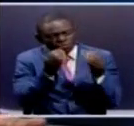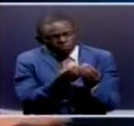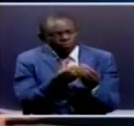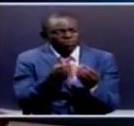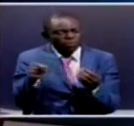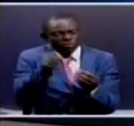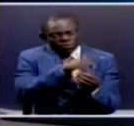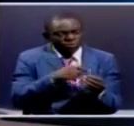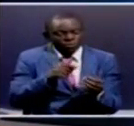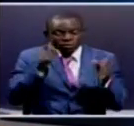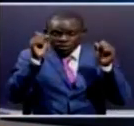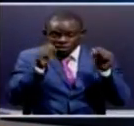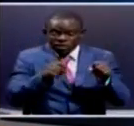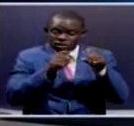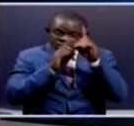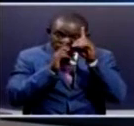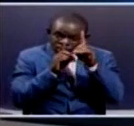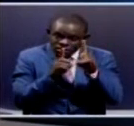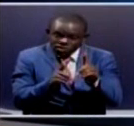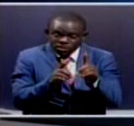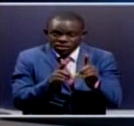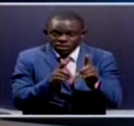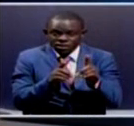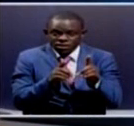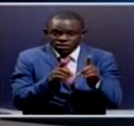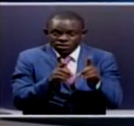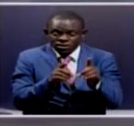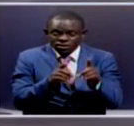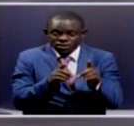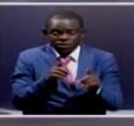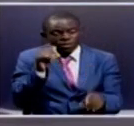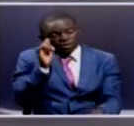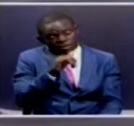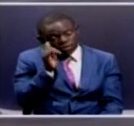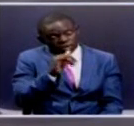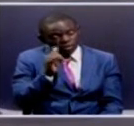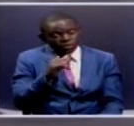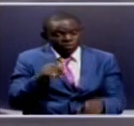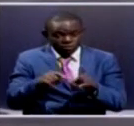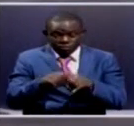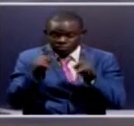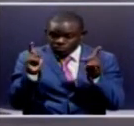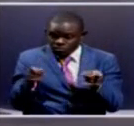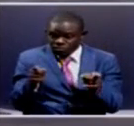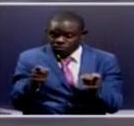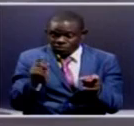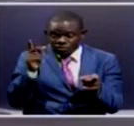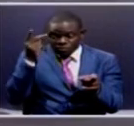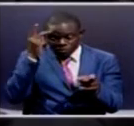decide, well, we're not going to this forum. Yes, but what they cannot do